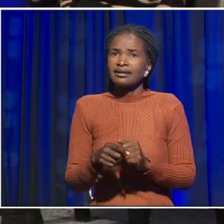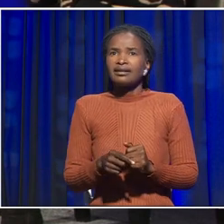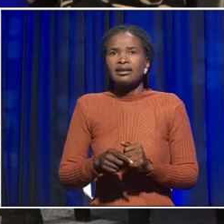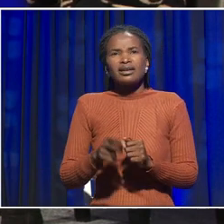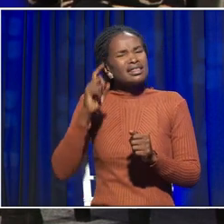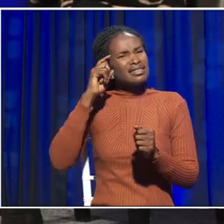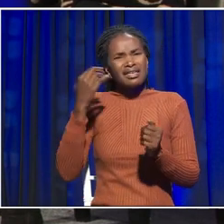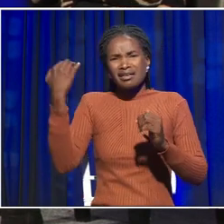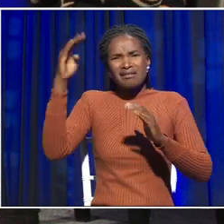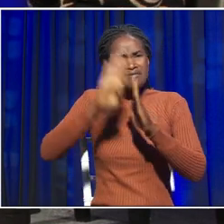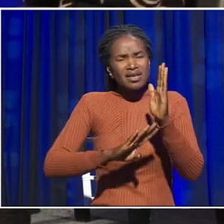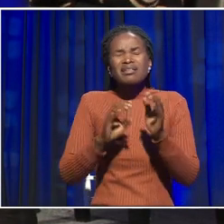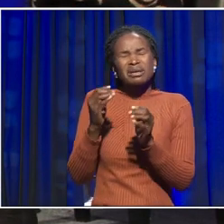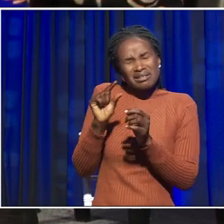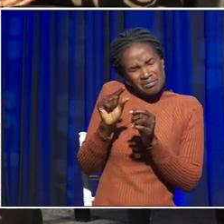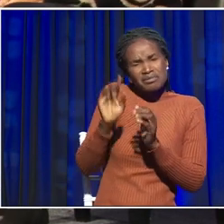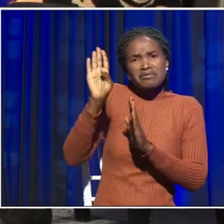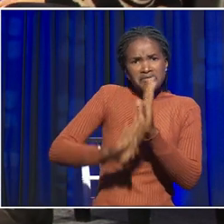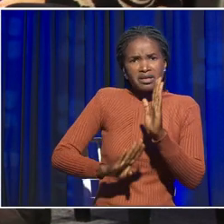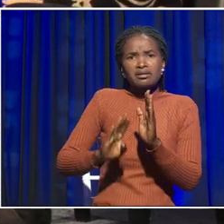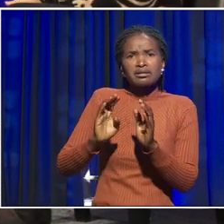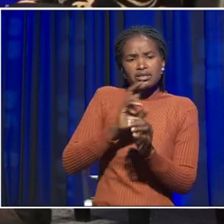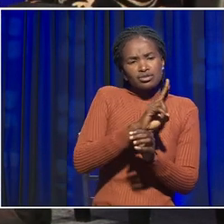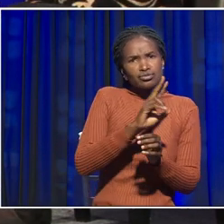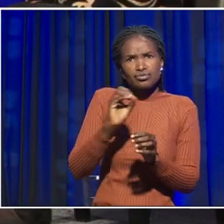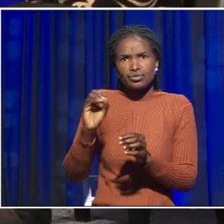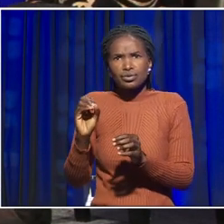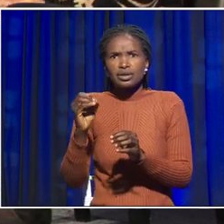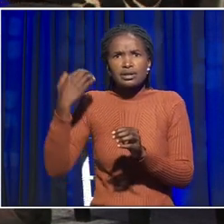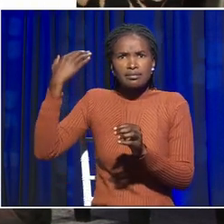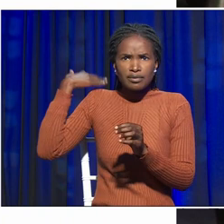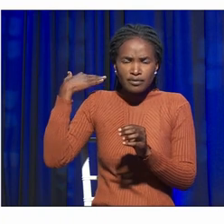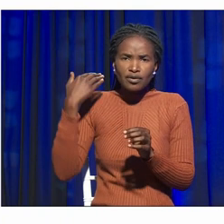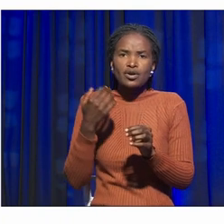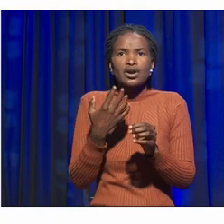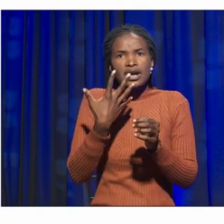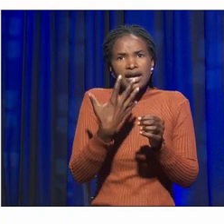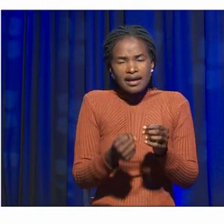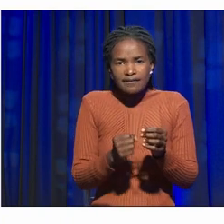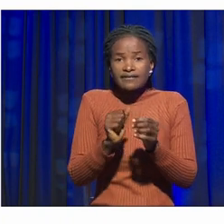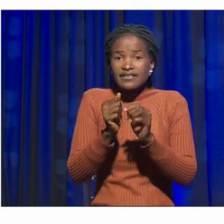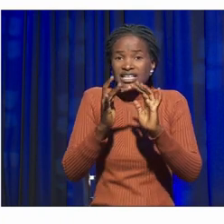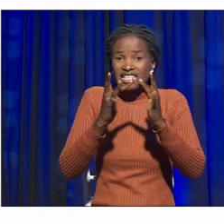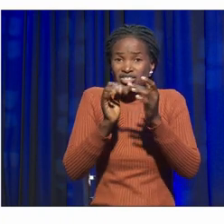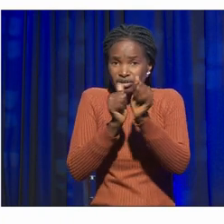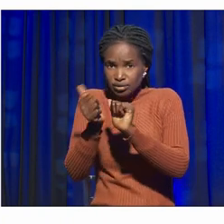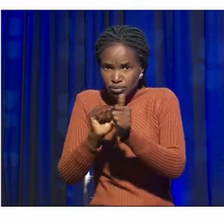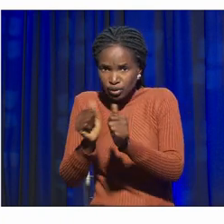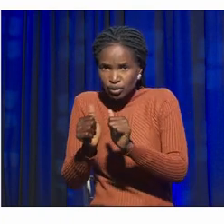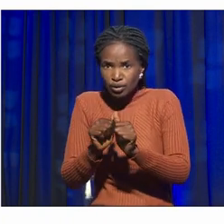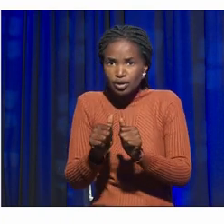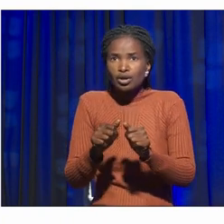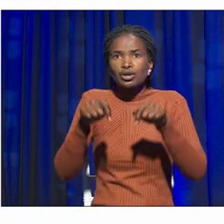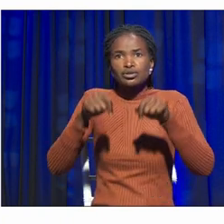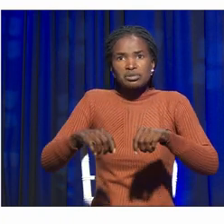could fail. They did fail a little bit. Back in 2000, they had this leg called Digital Sport, when you have those wearables